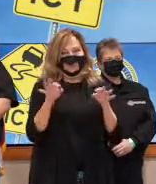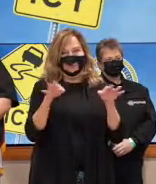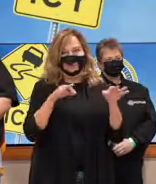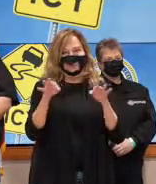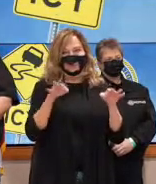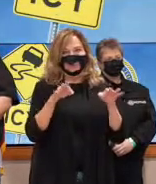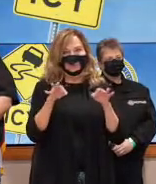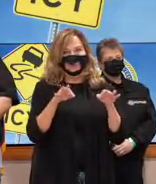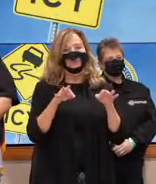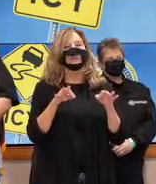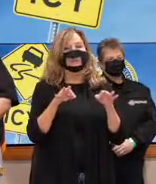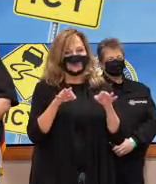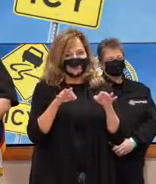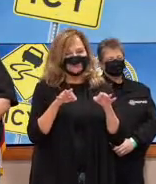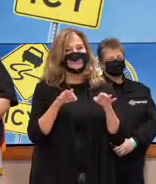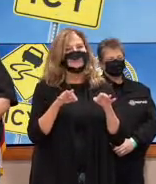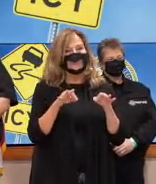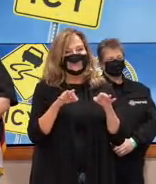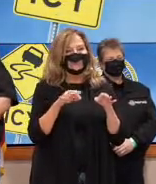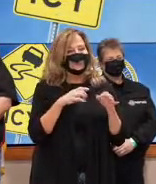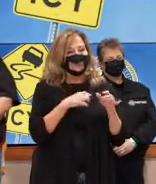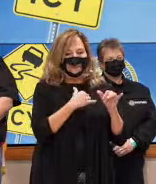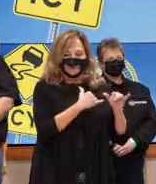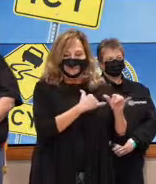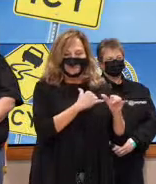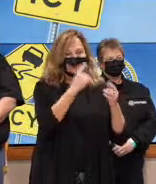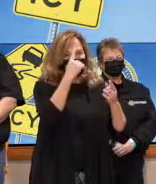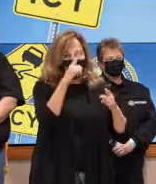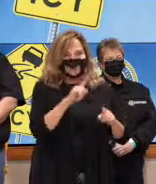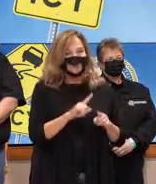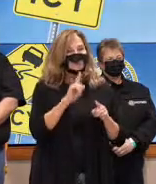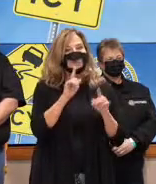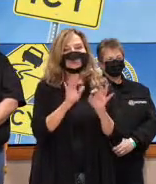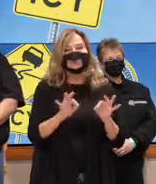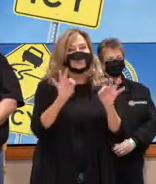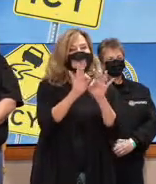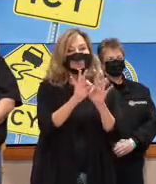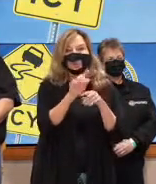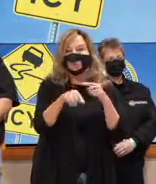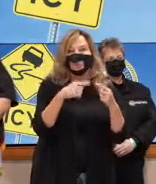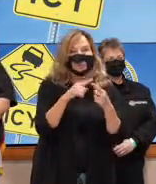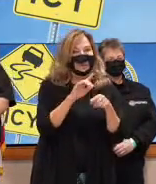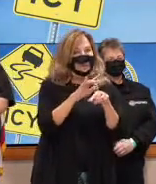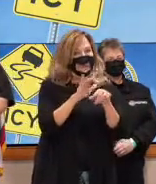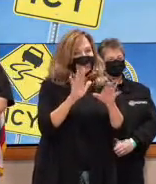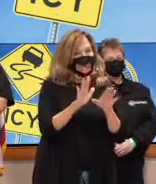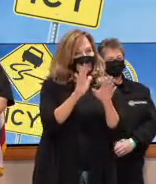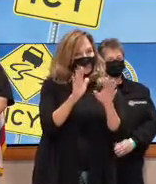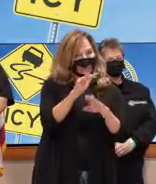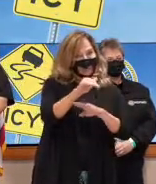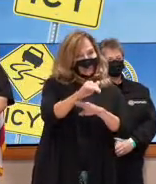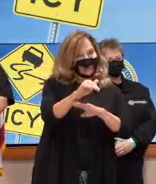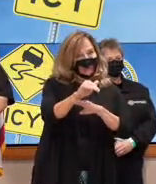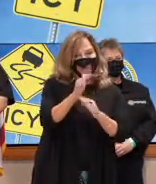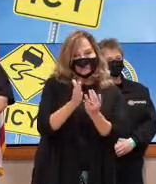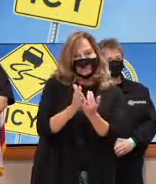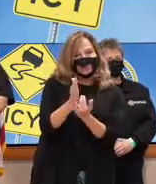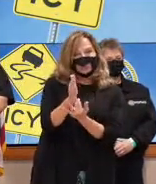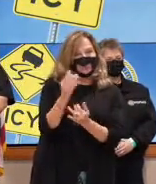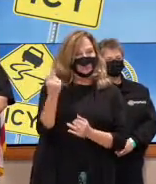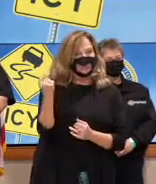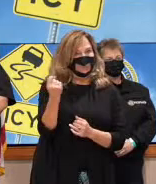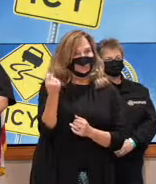For us, the critical period, of course, will be Sunday night through Tuesday.